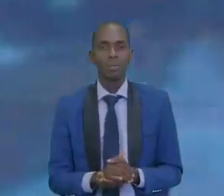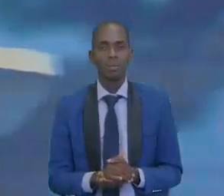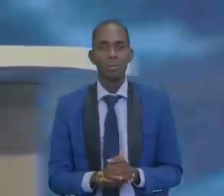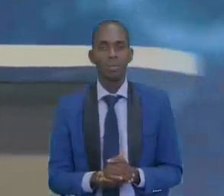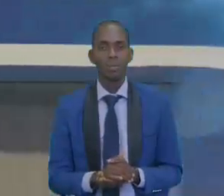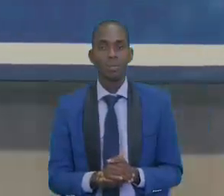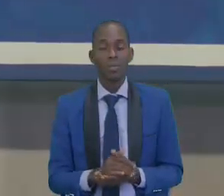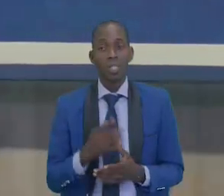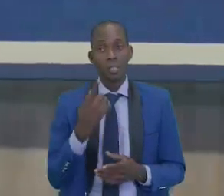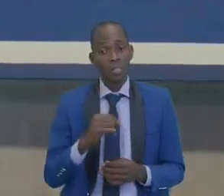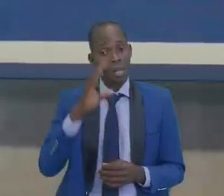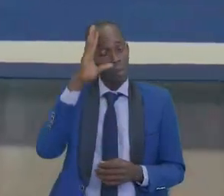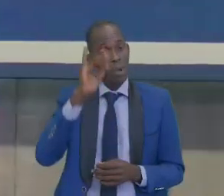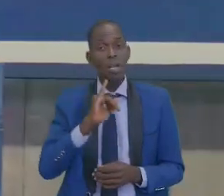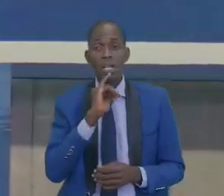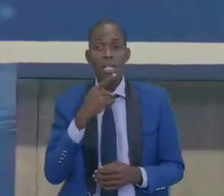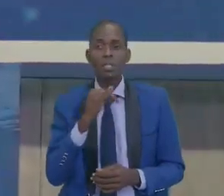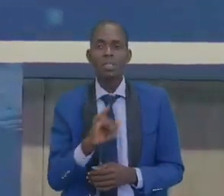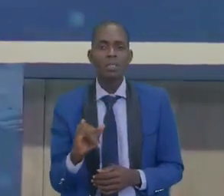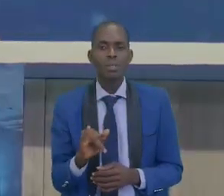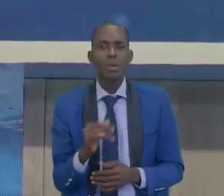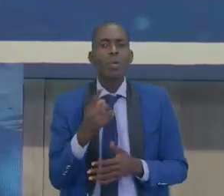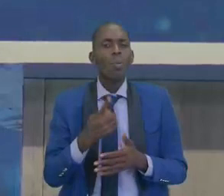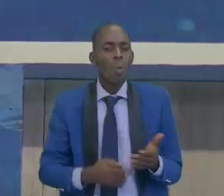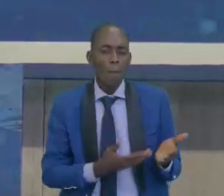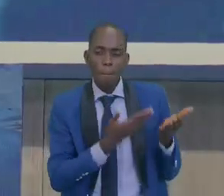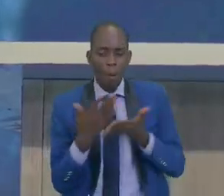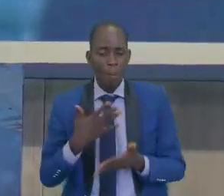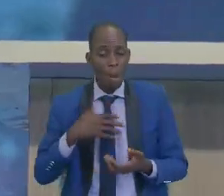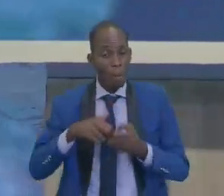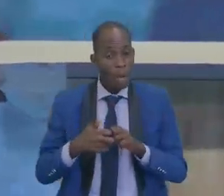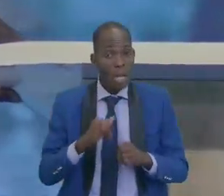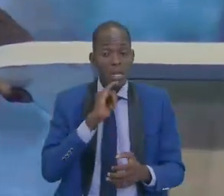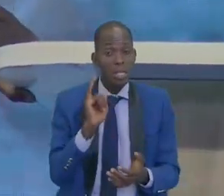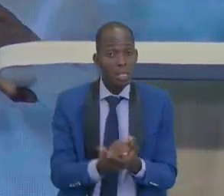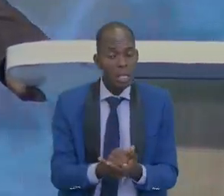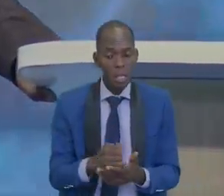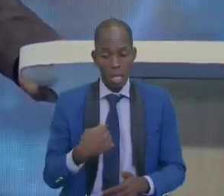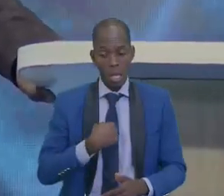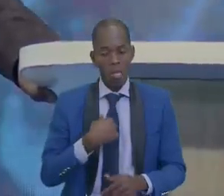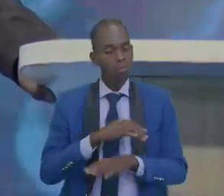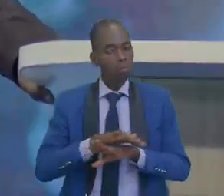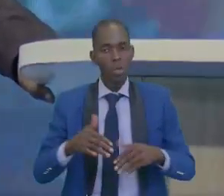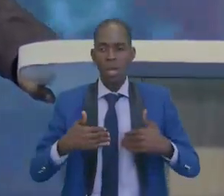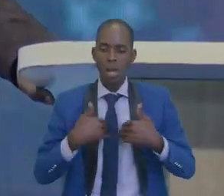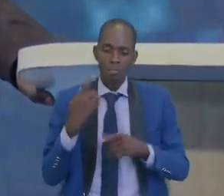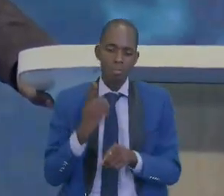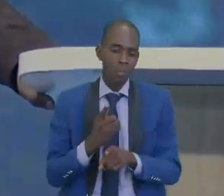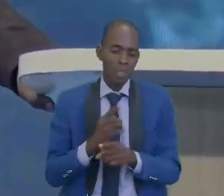The man is saying, what caused my problem is I don't have a right spirit inside me.